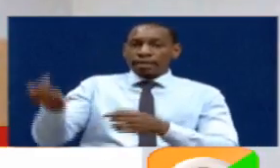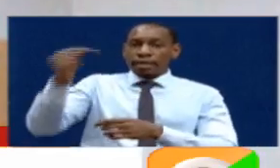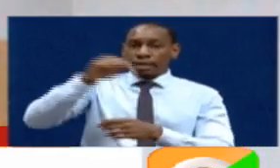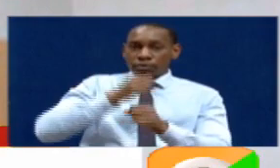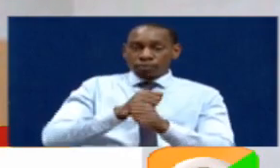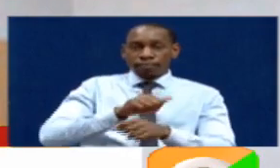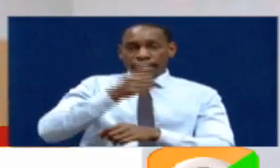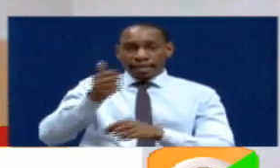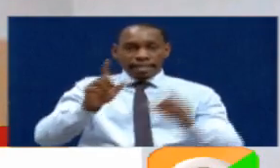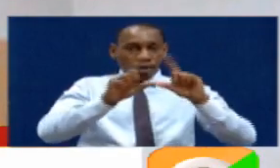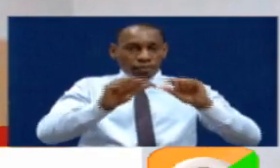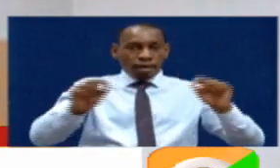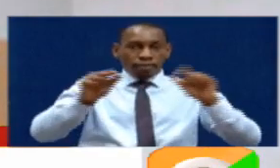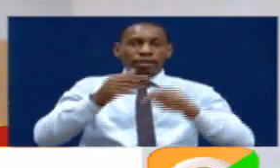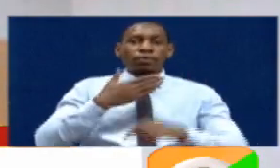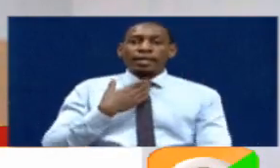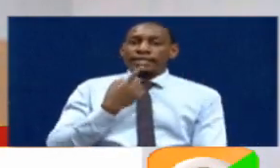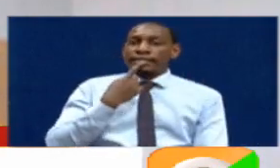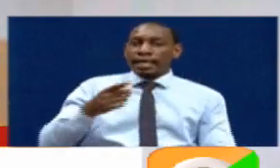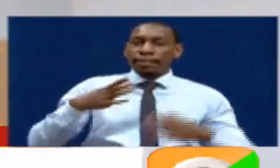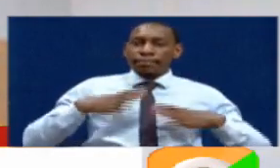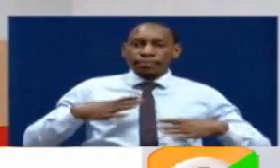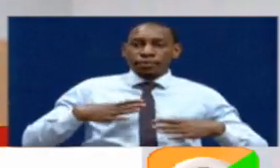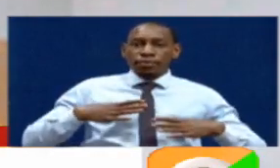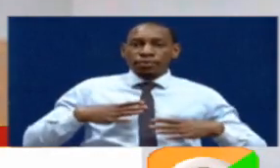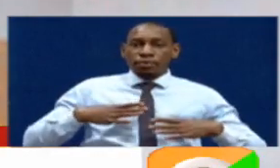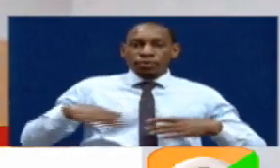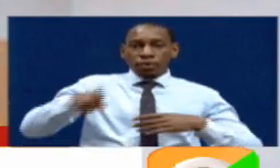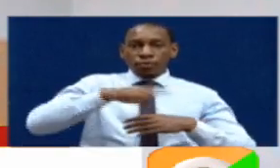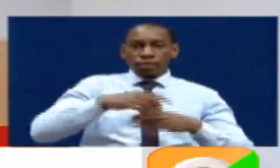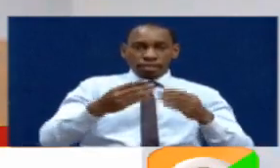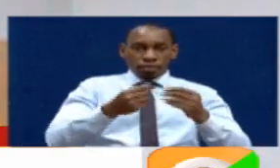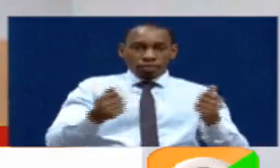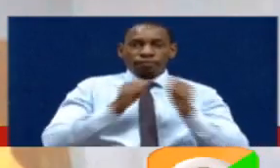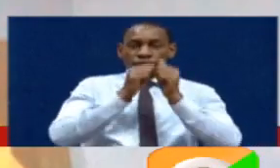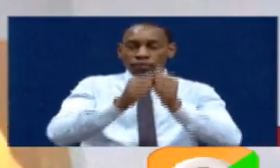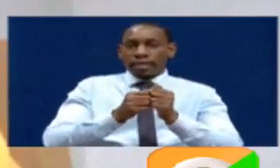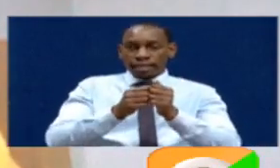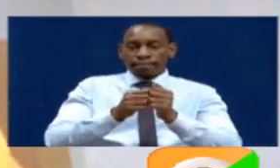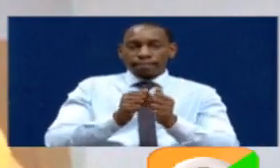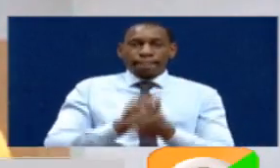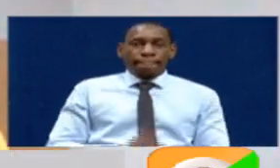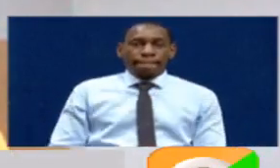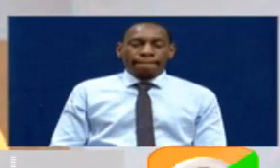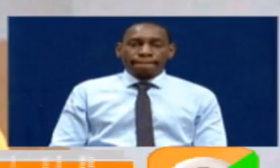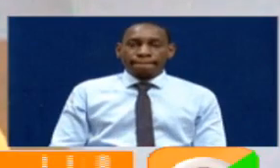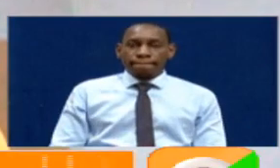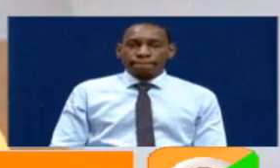another message that I would say to people, let's fight this together. You can only beat this when we fight together.